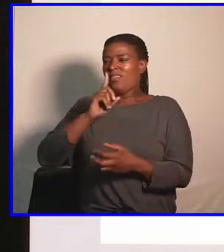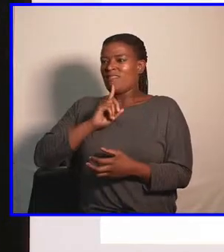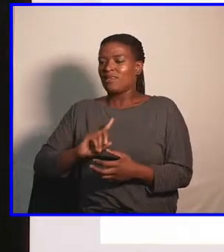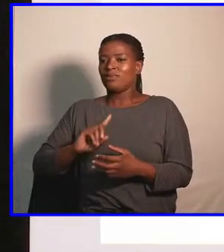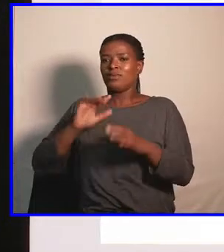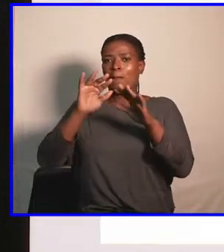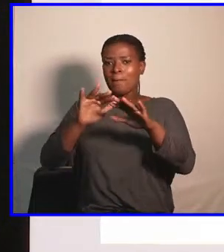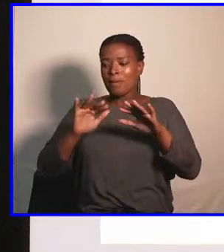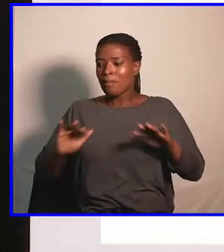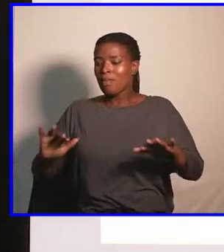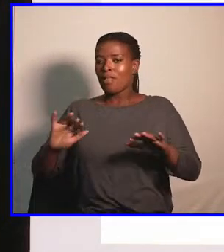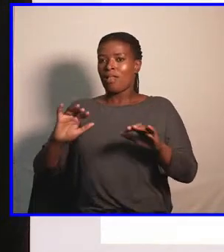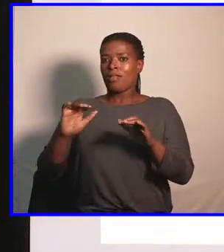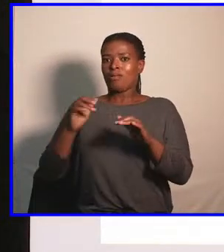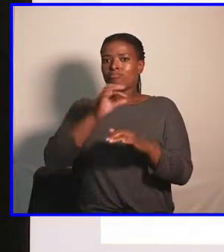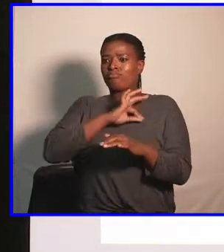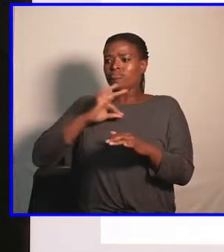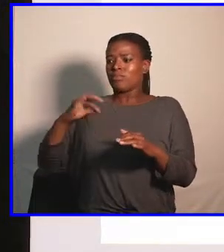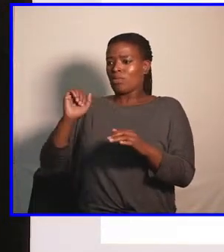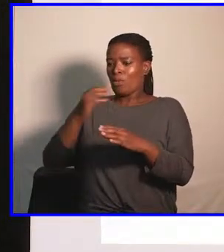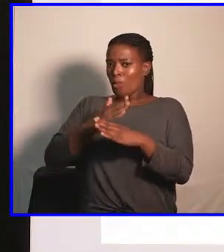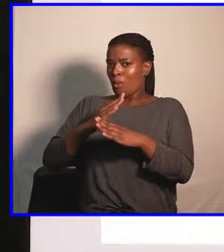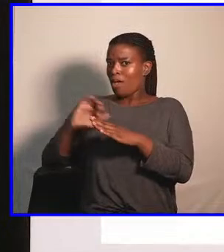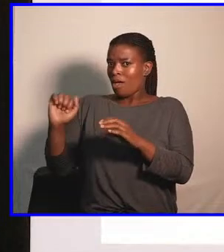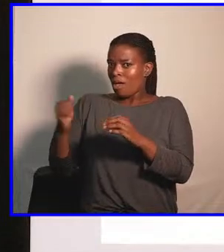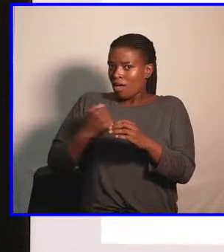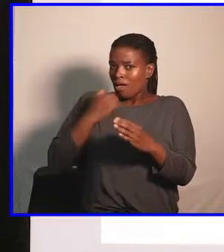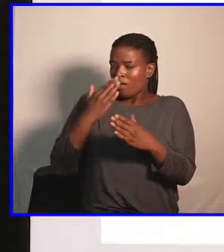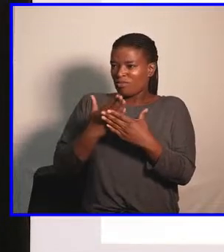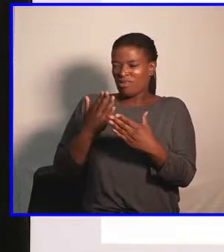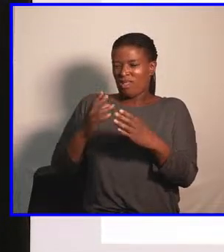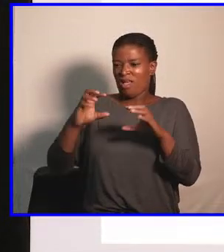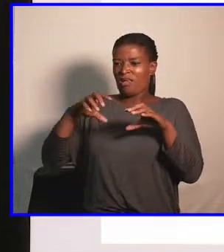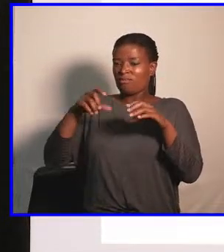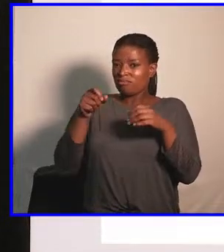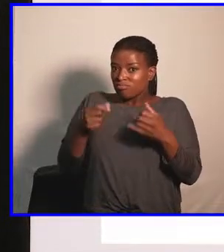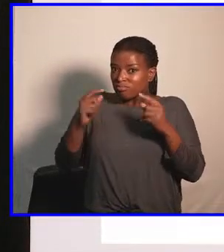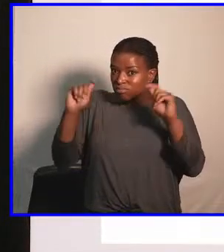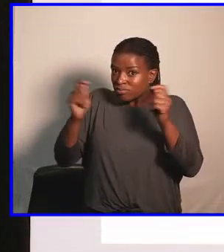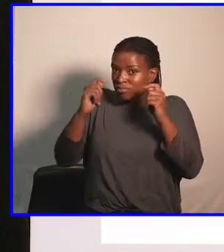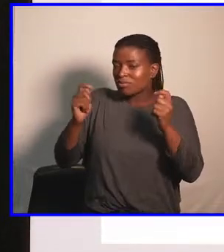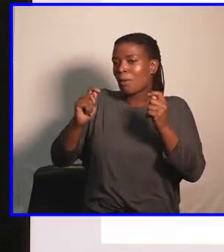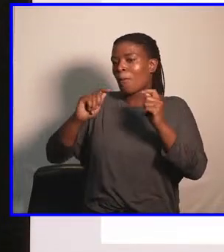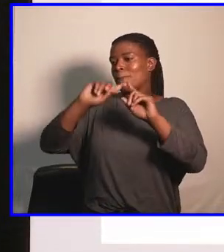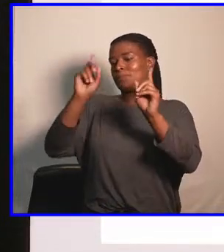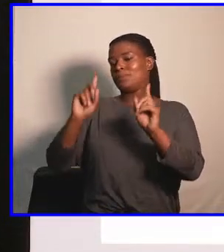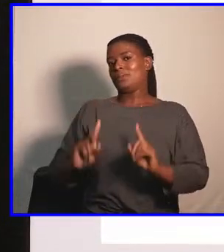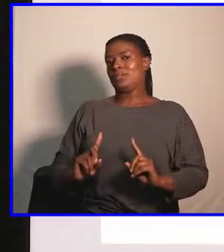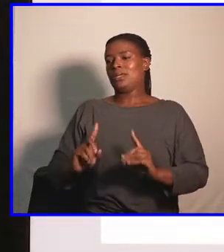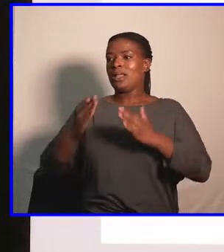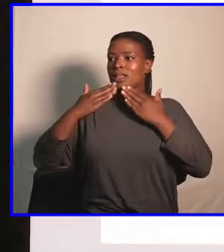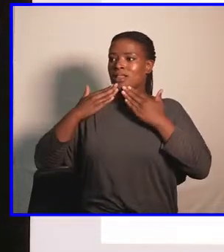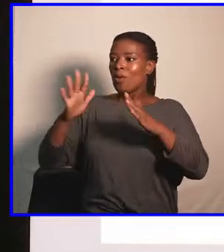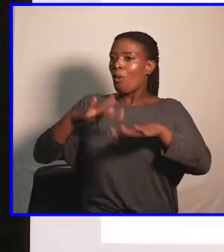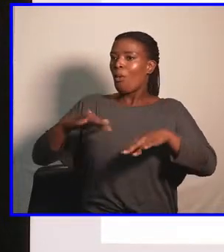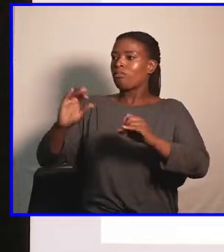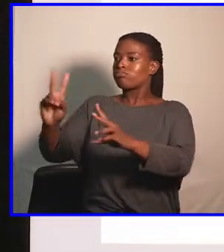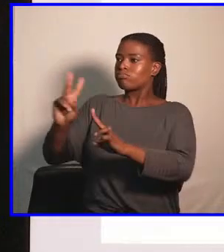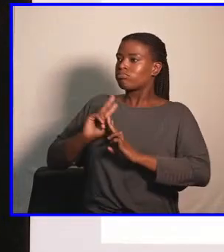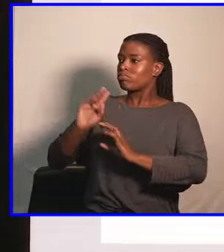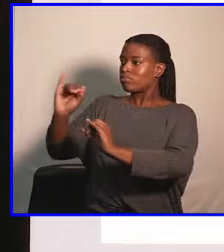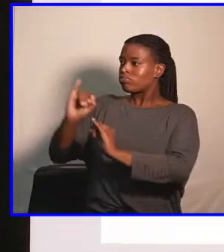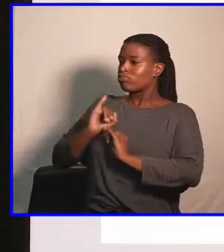our employees, it has made this event extra special. Thank you to all our invited